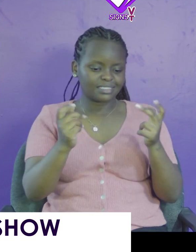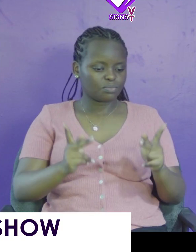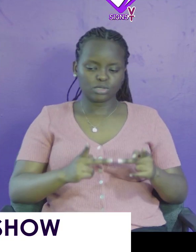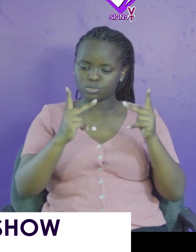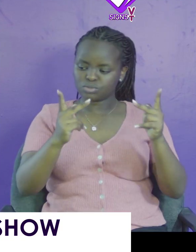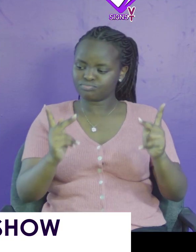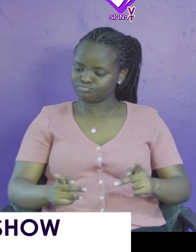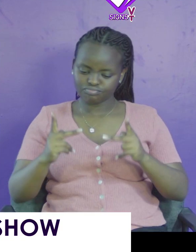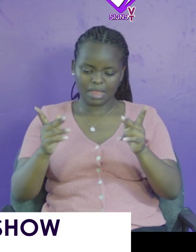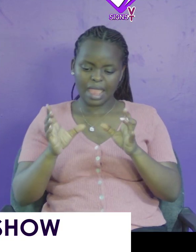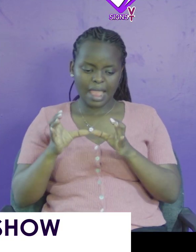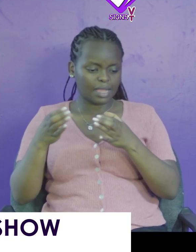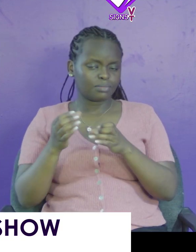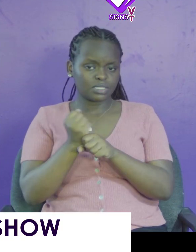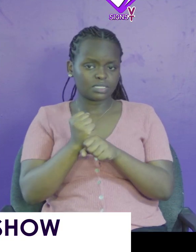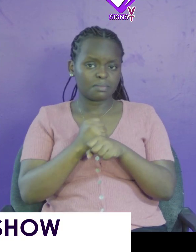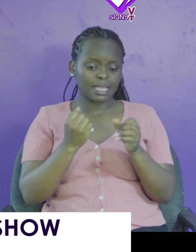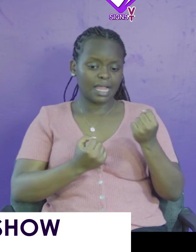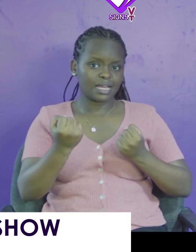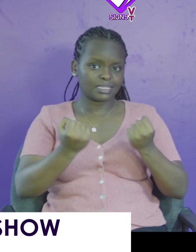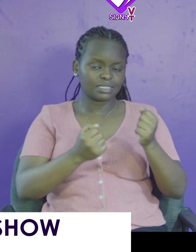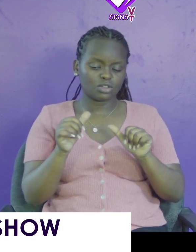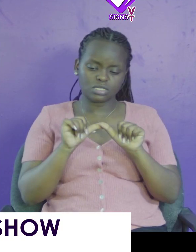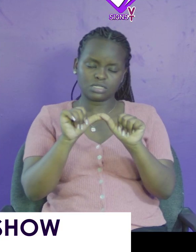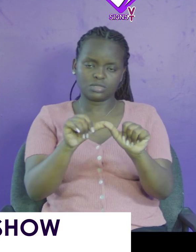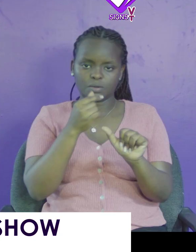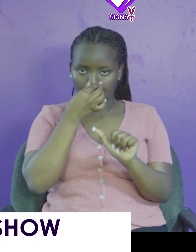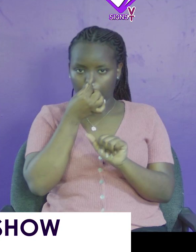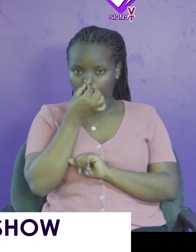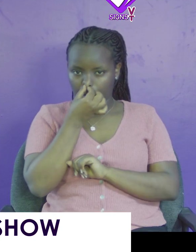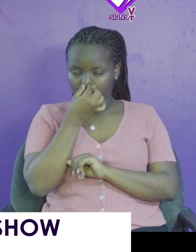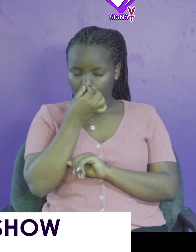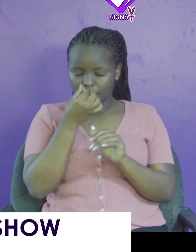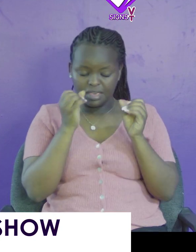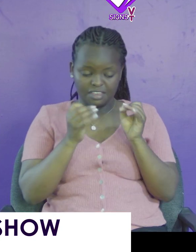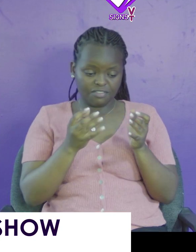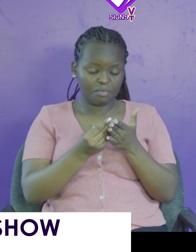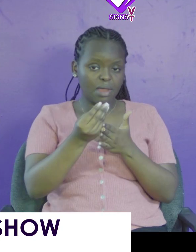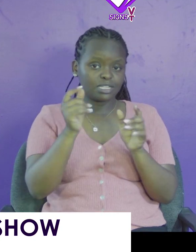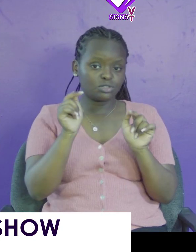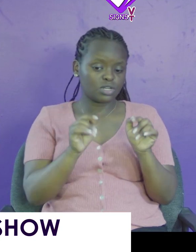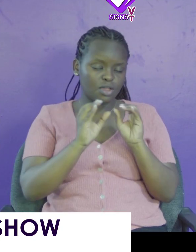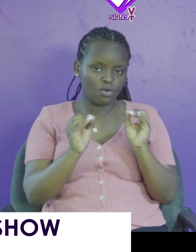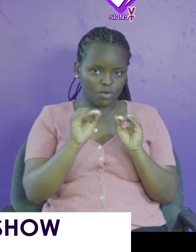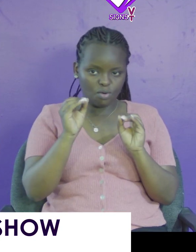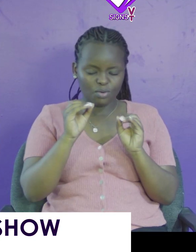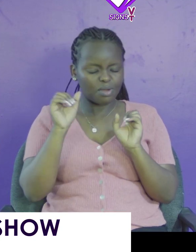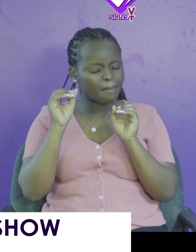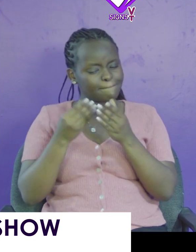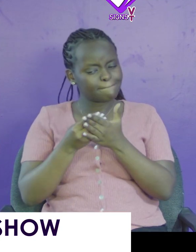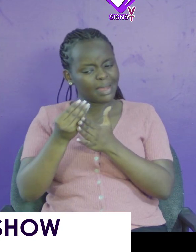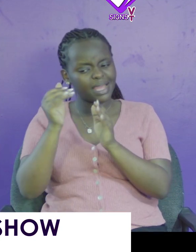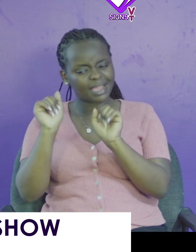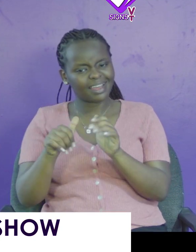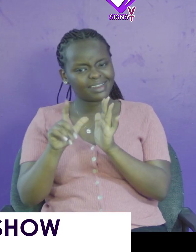the companies that makes vehicles will continue. If at all you have not bought today, it is because you will buy. You will buy